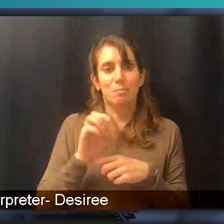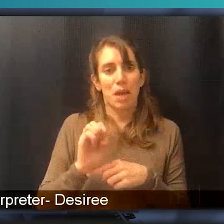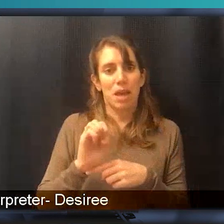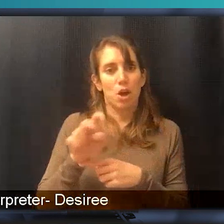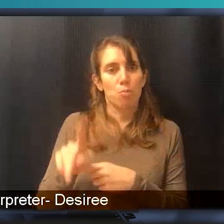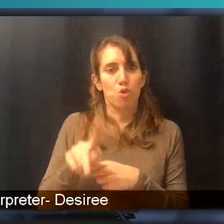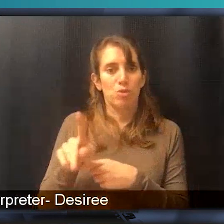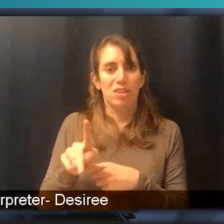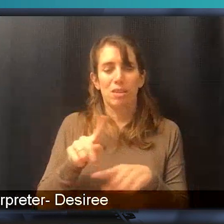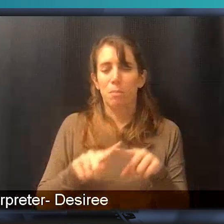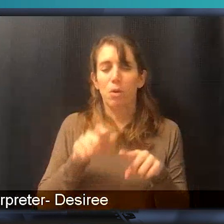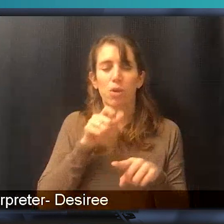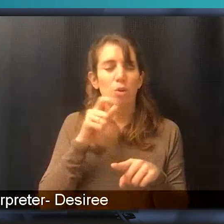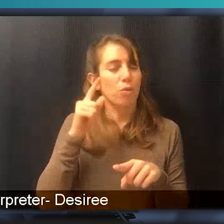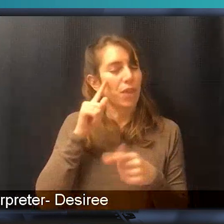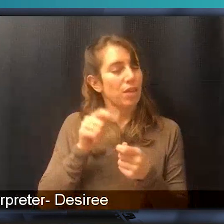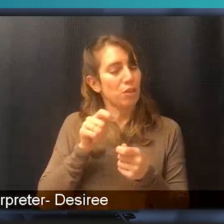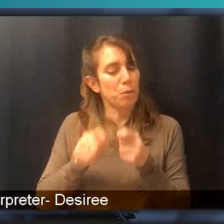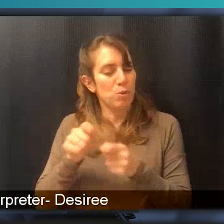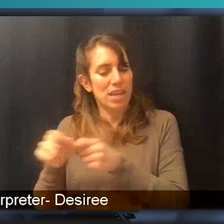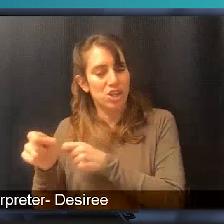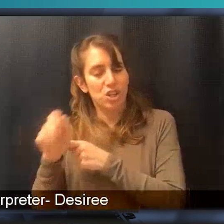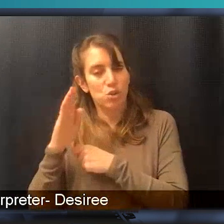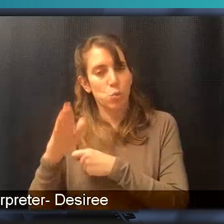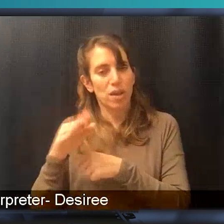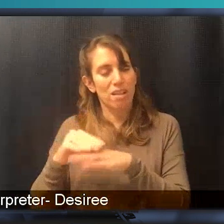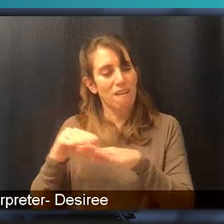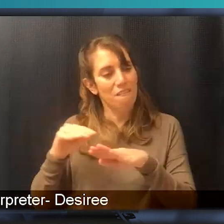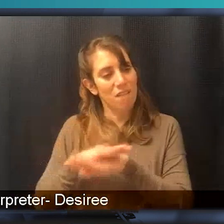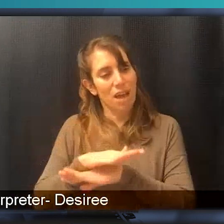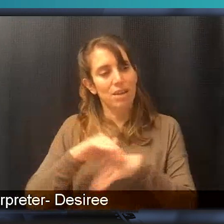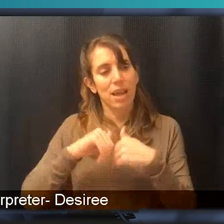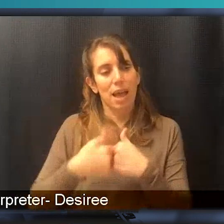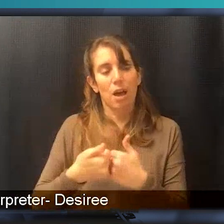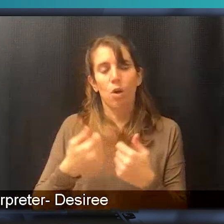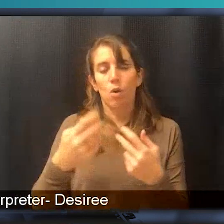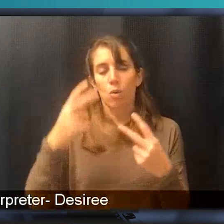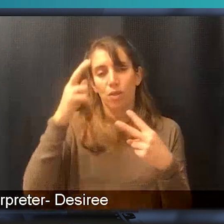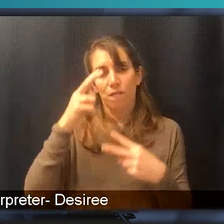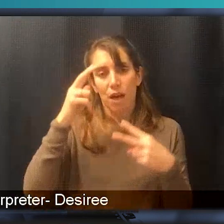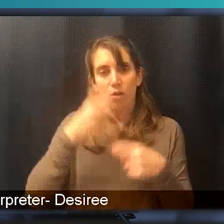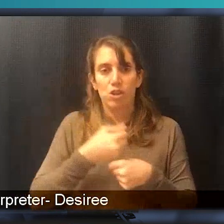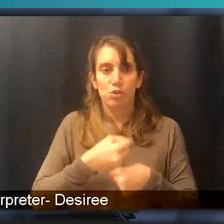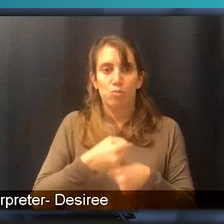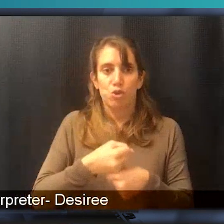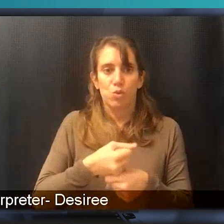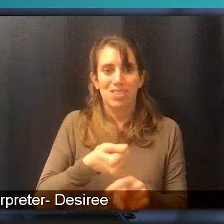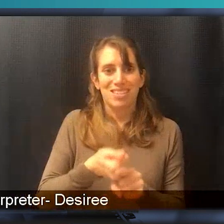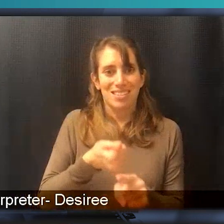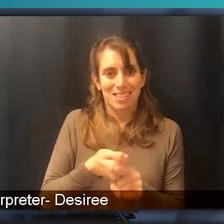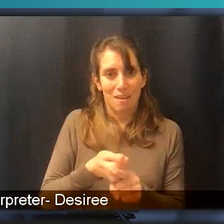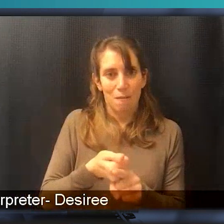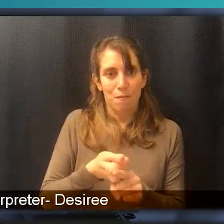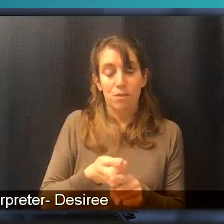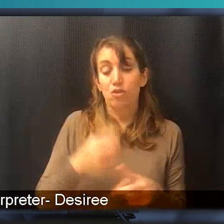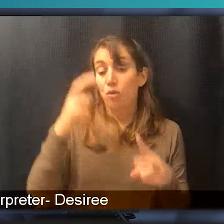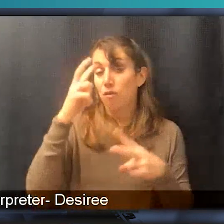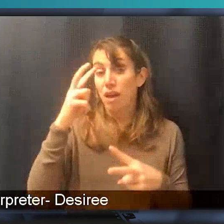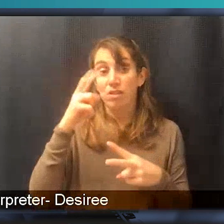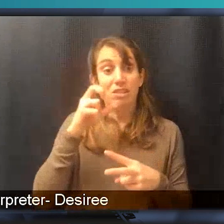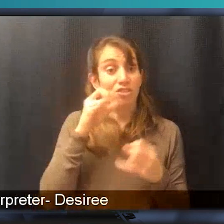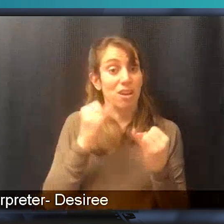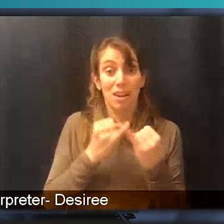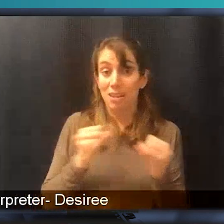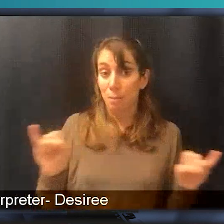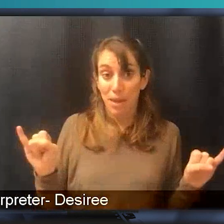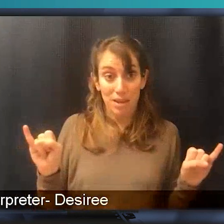an effect on the way that the virus produces itself once it's inside of a cell. So as a reminder, viruses are not independent